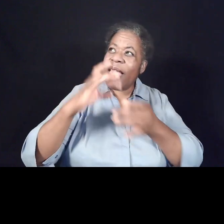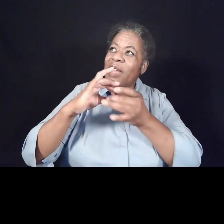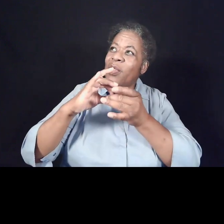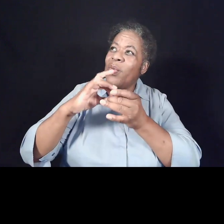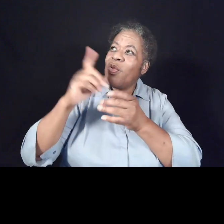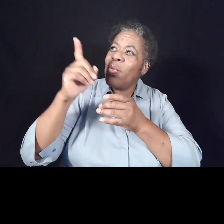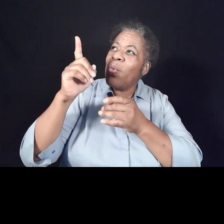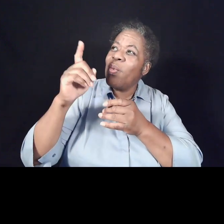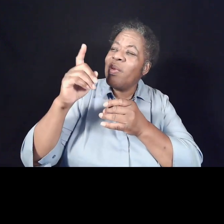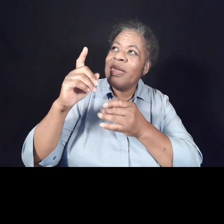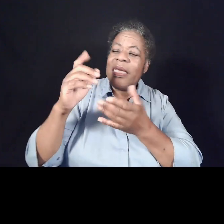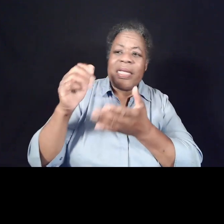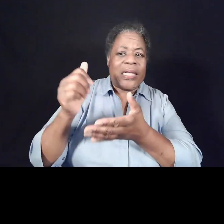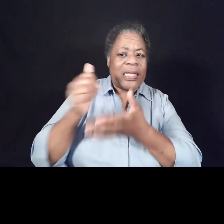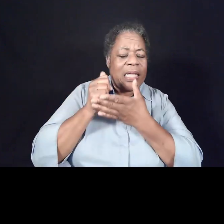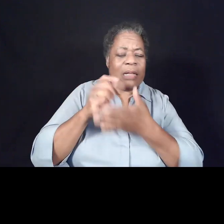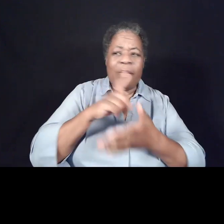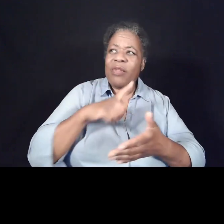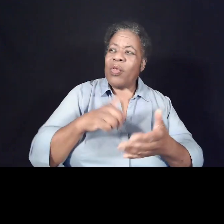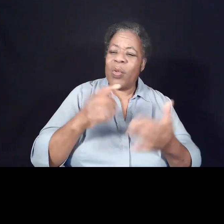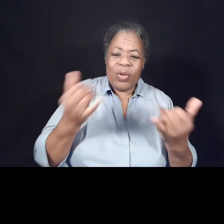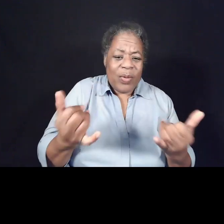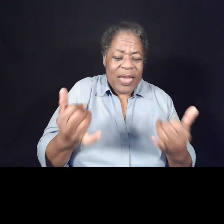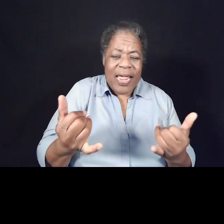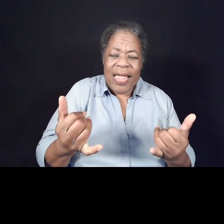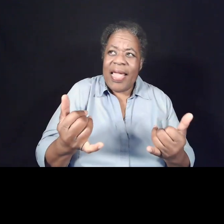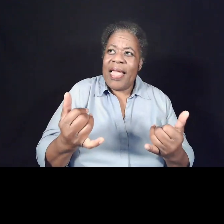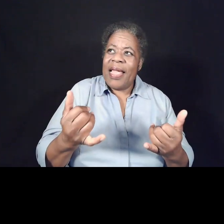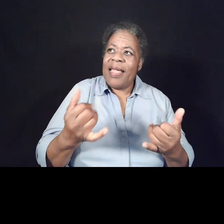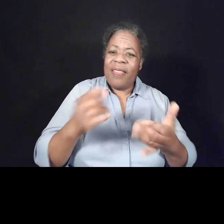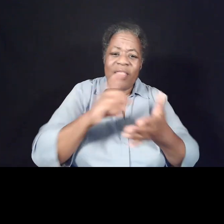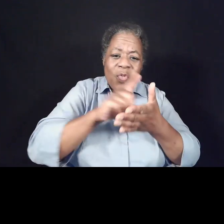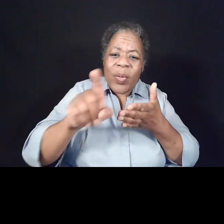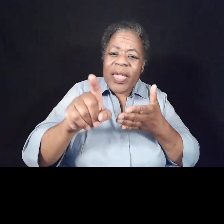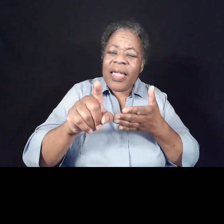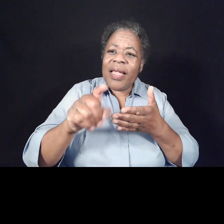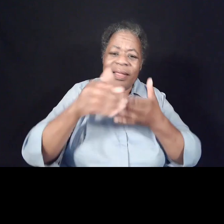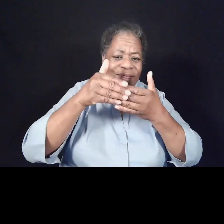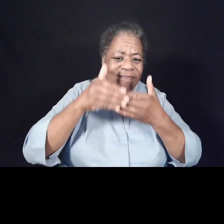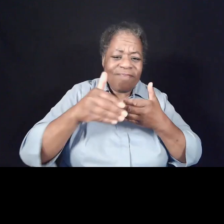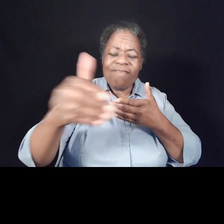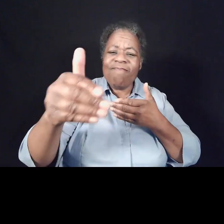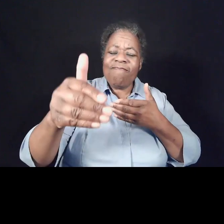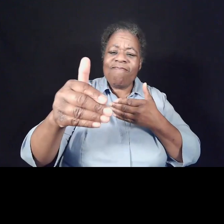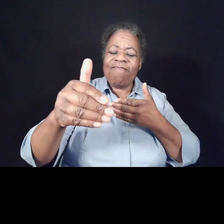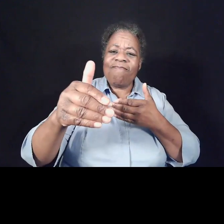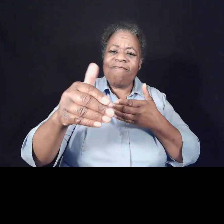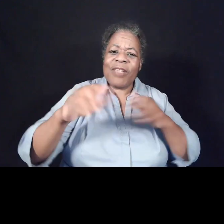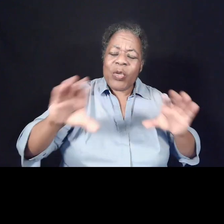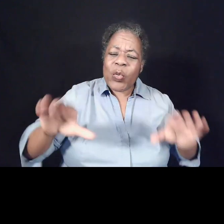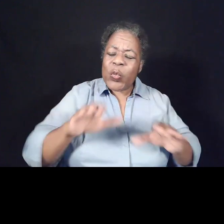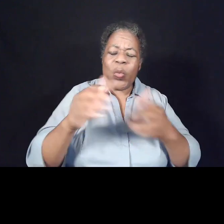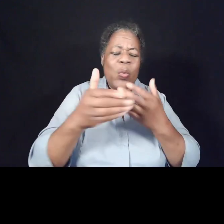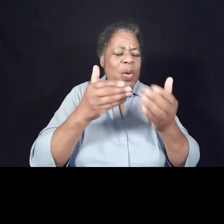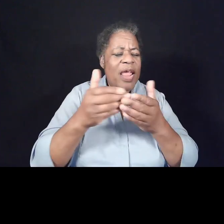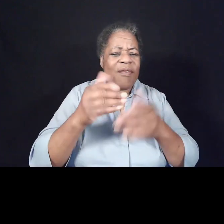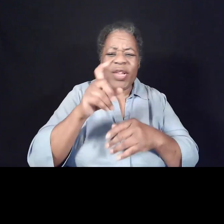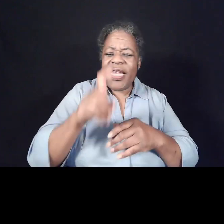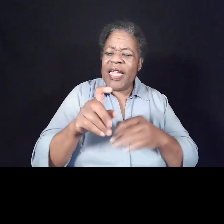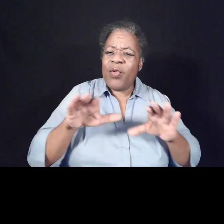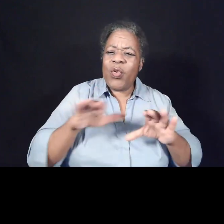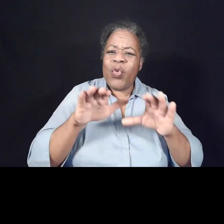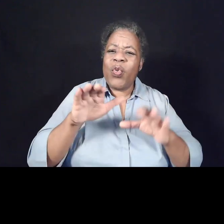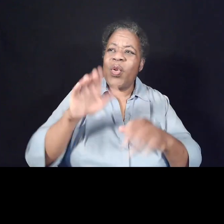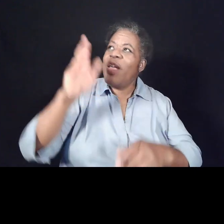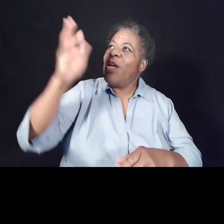Help us, Lord, today, this week, this season, to do whatever it takes to invite you into our